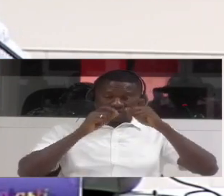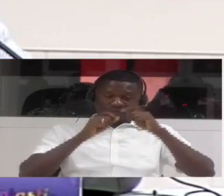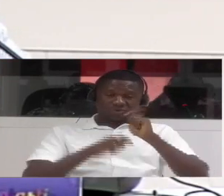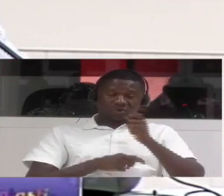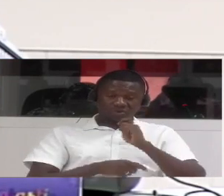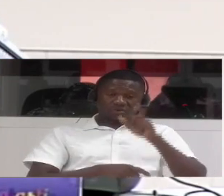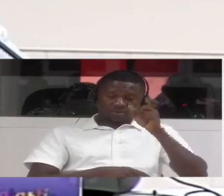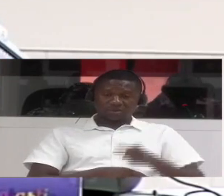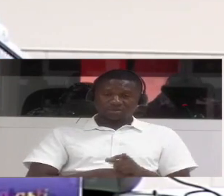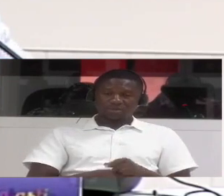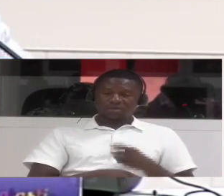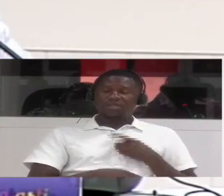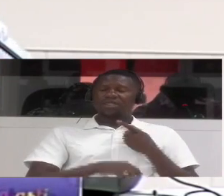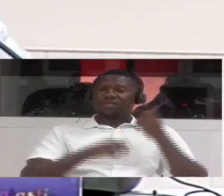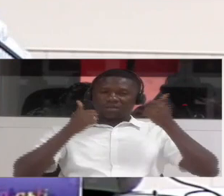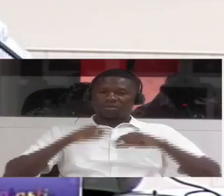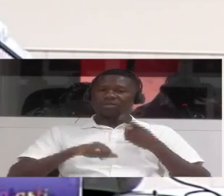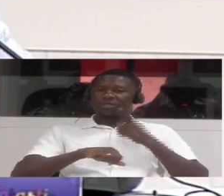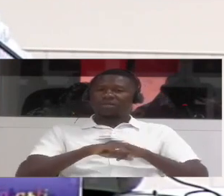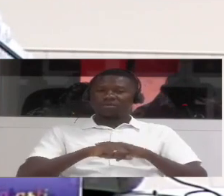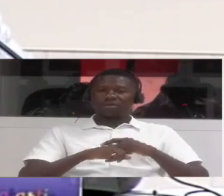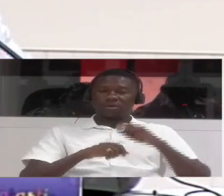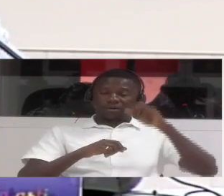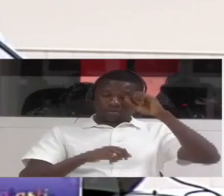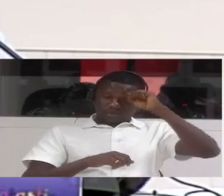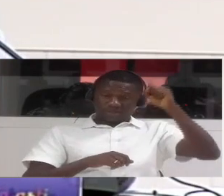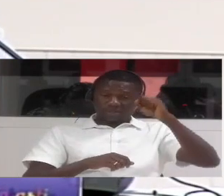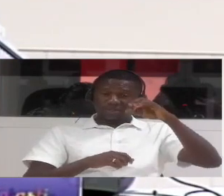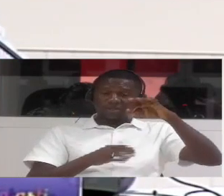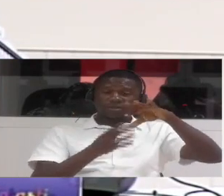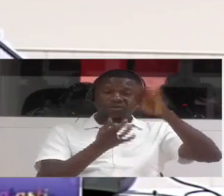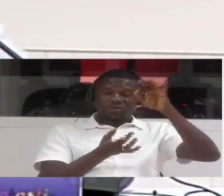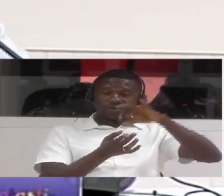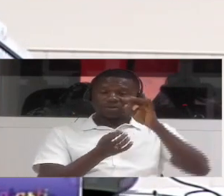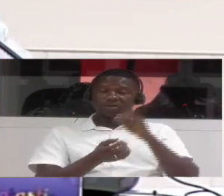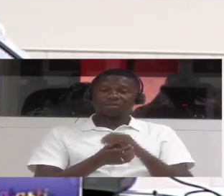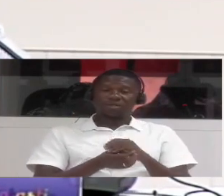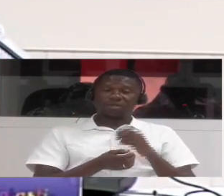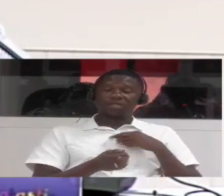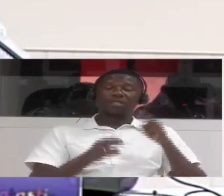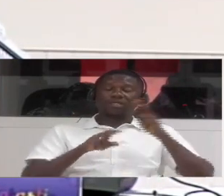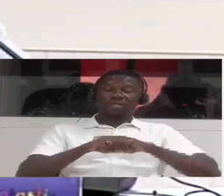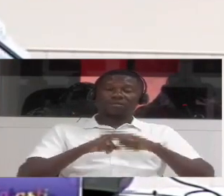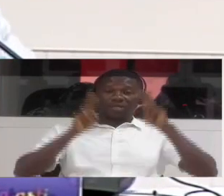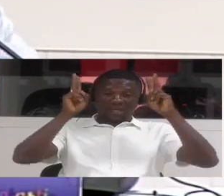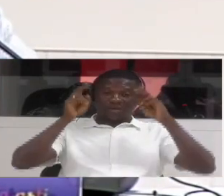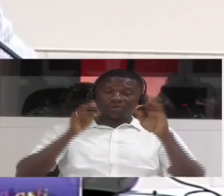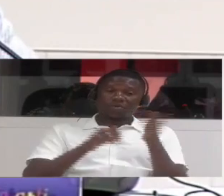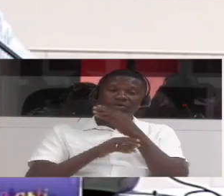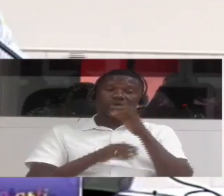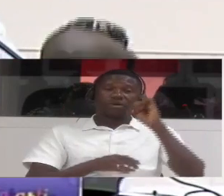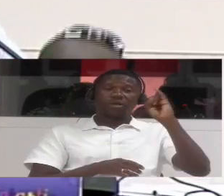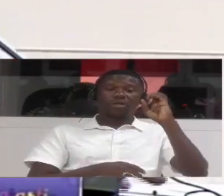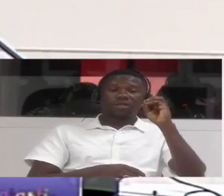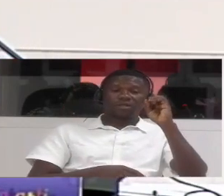presidential nomination, and Jammeh was going to the IEC to get his nomination done.